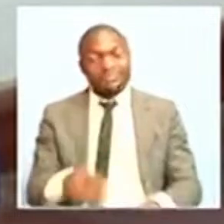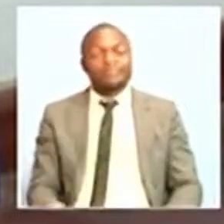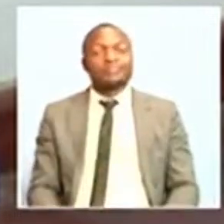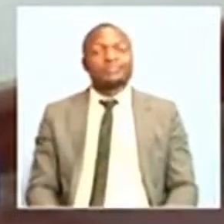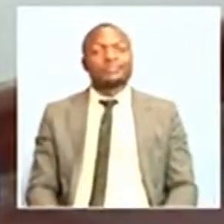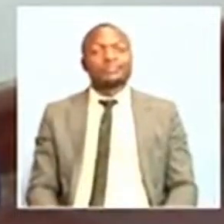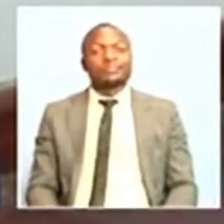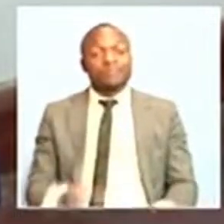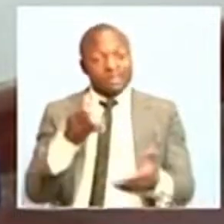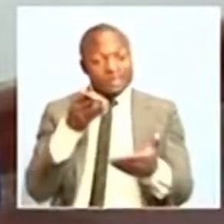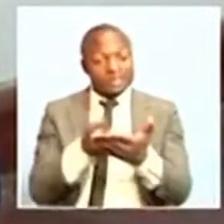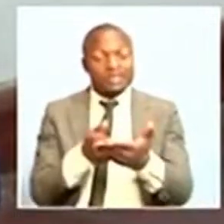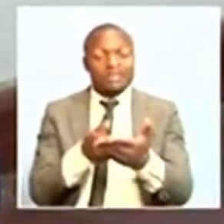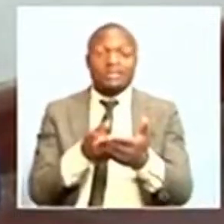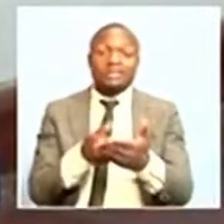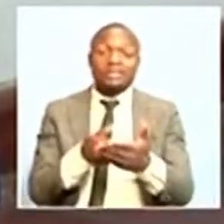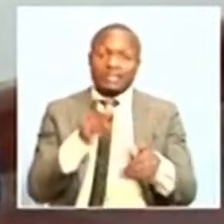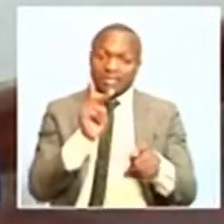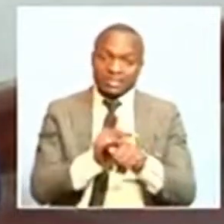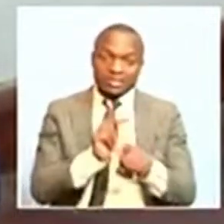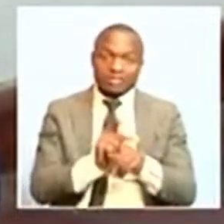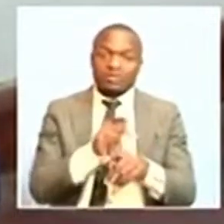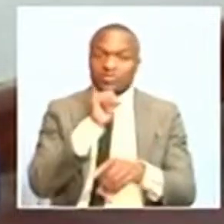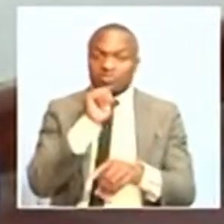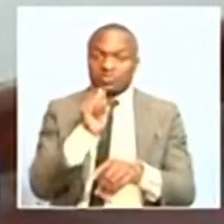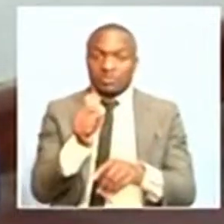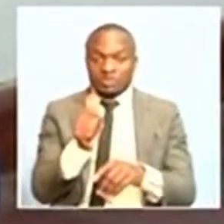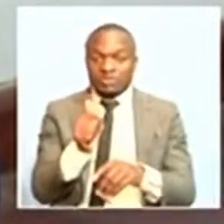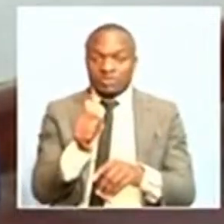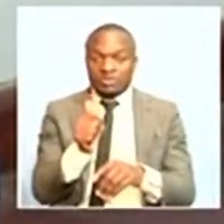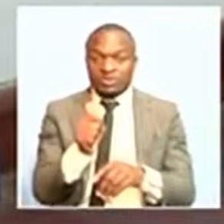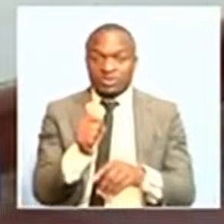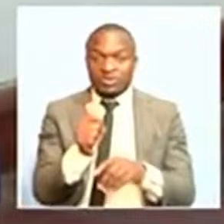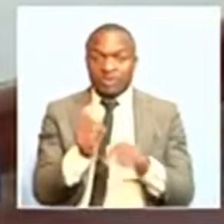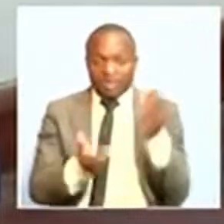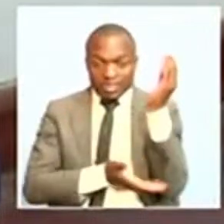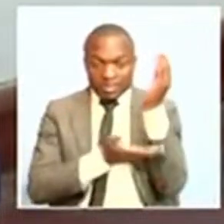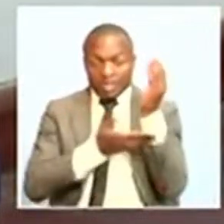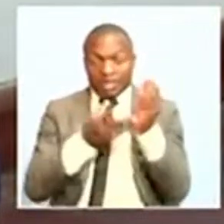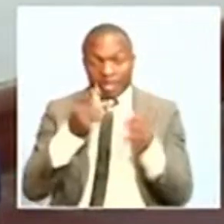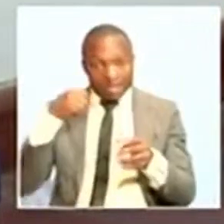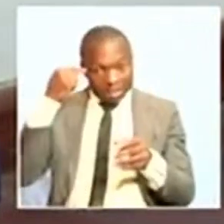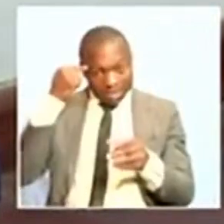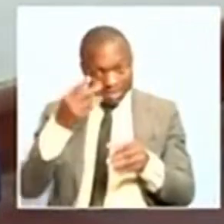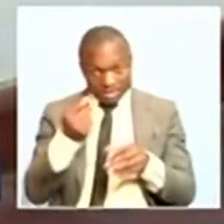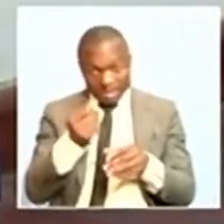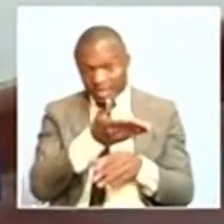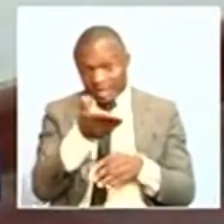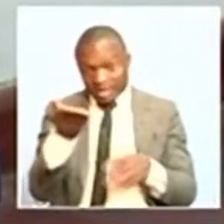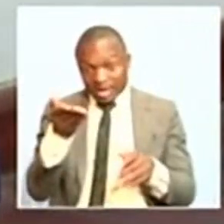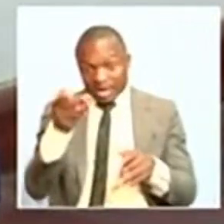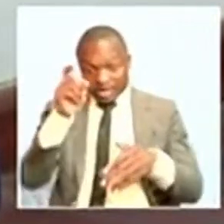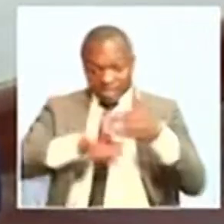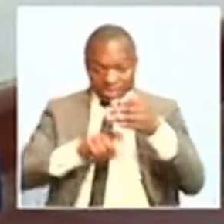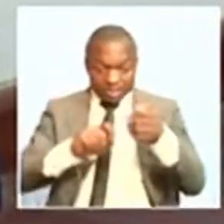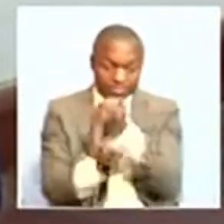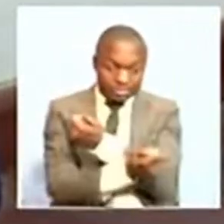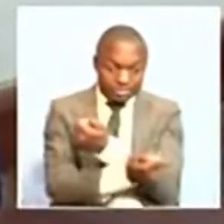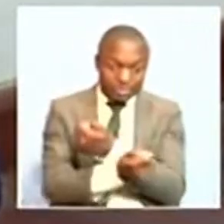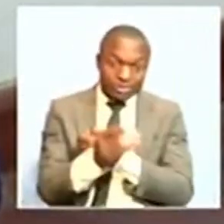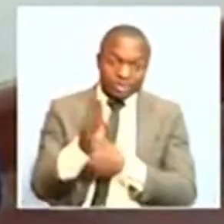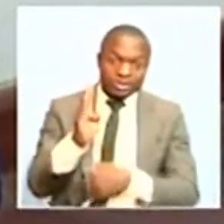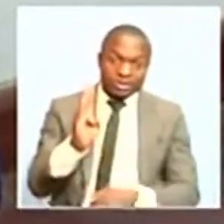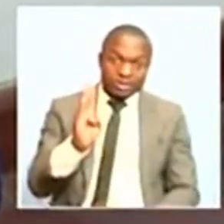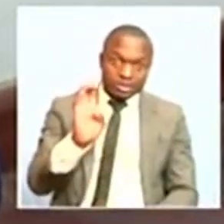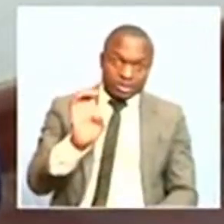this maintaining may not maximize government revenue per se, we also note that there are other tax changes towards this betting